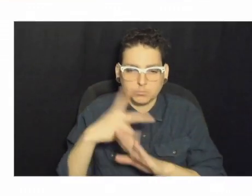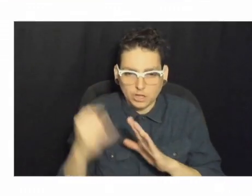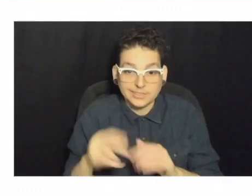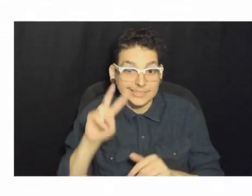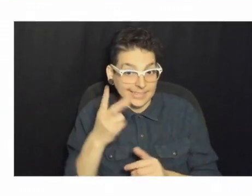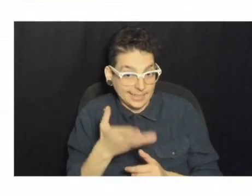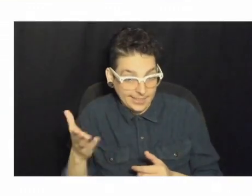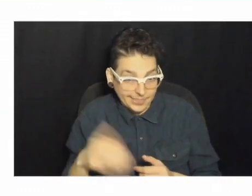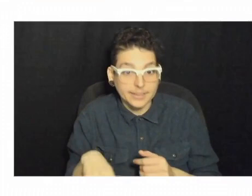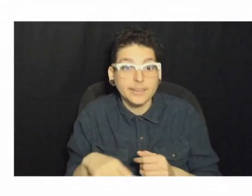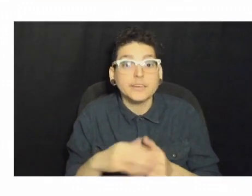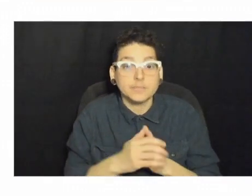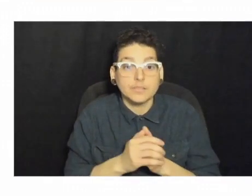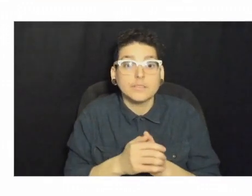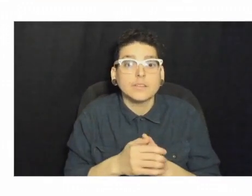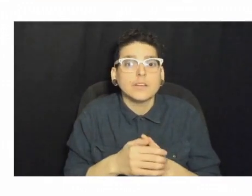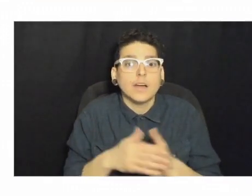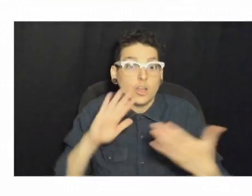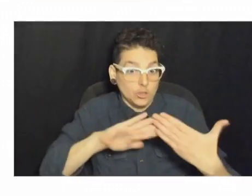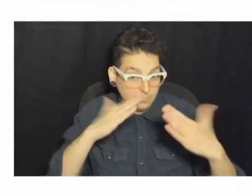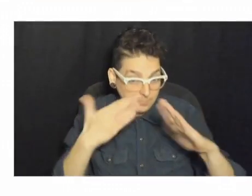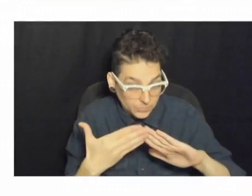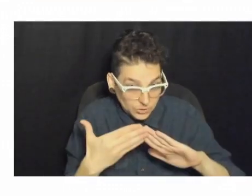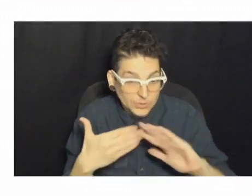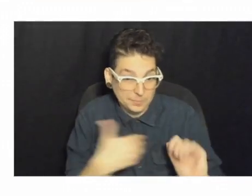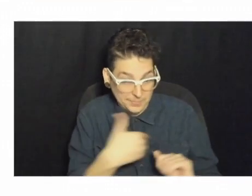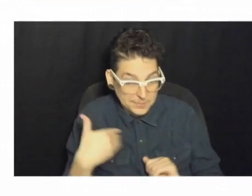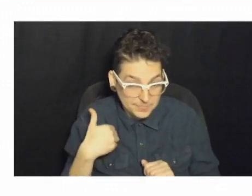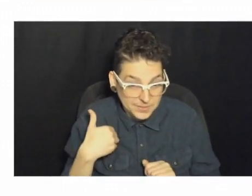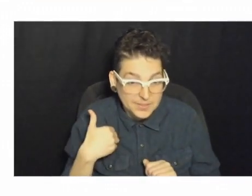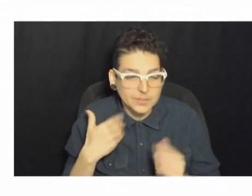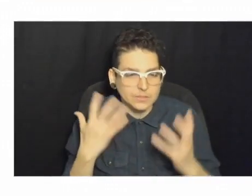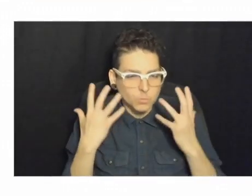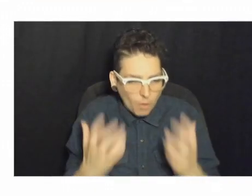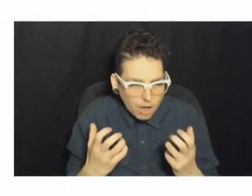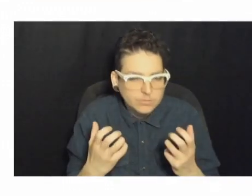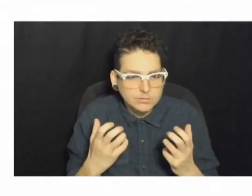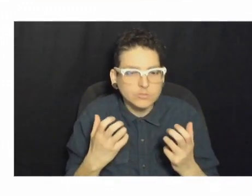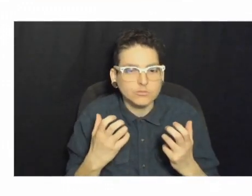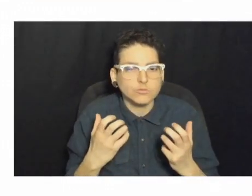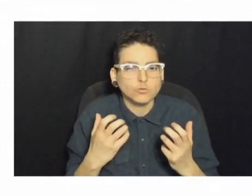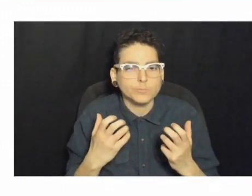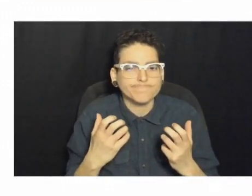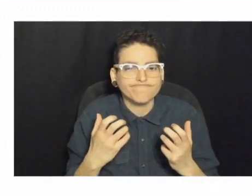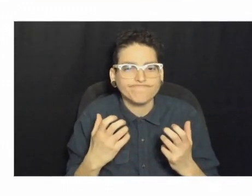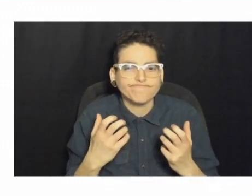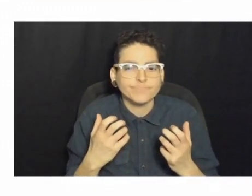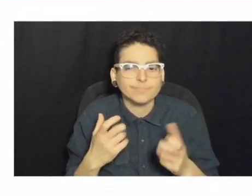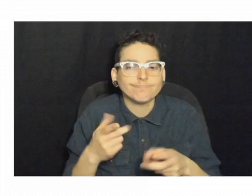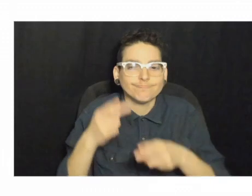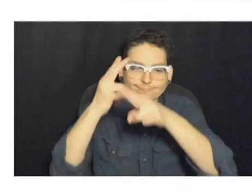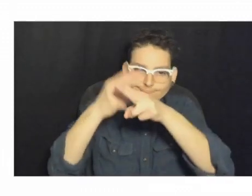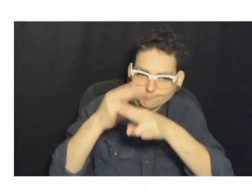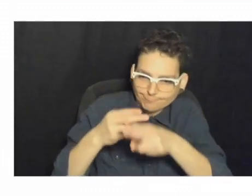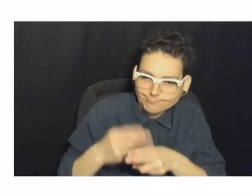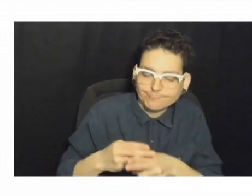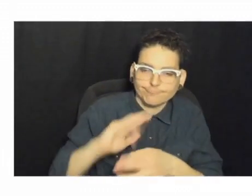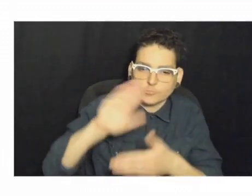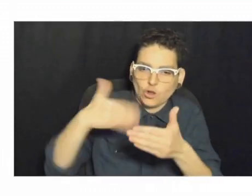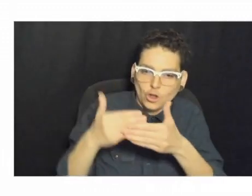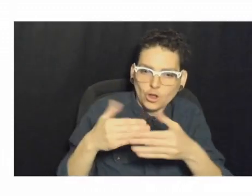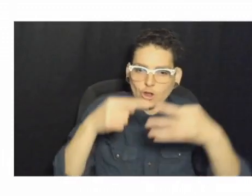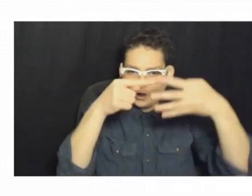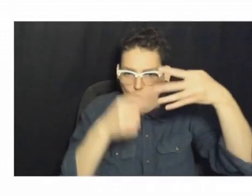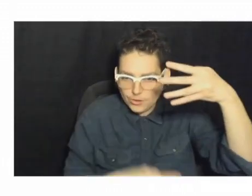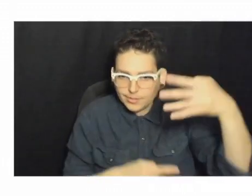community members want to be considered or should be considered as whole persons. They're not just